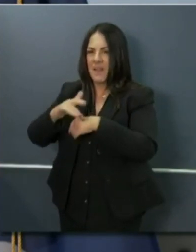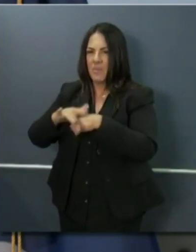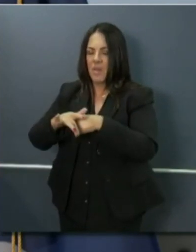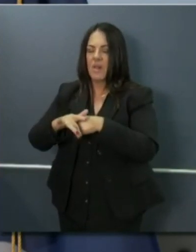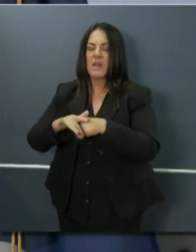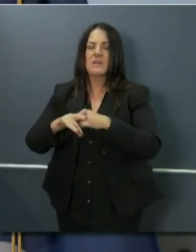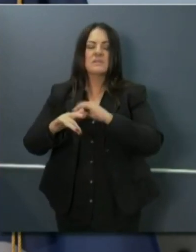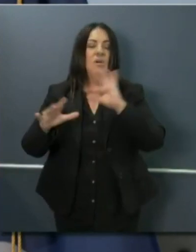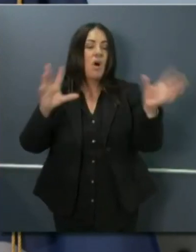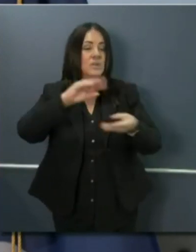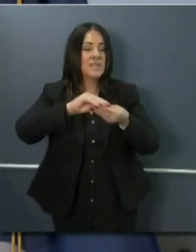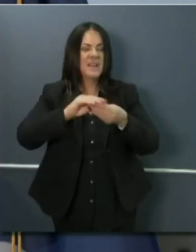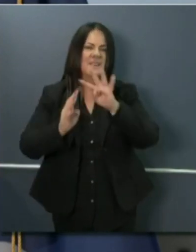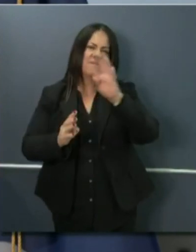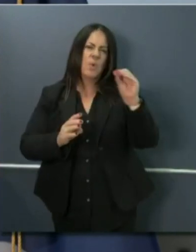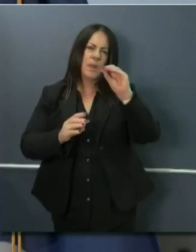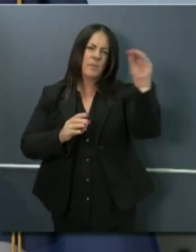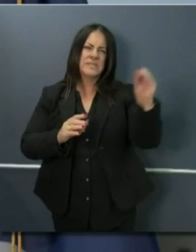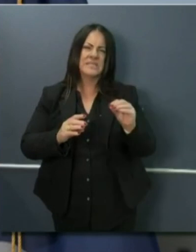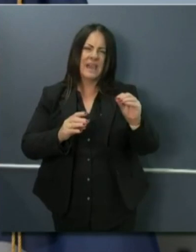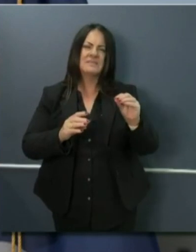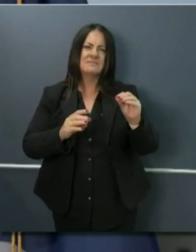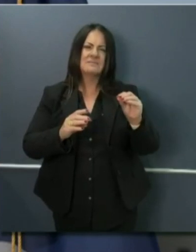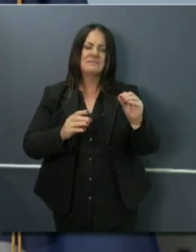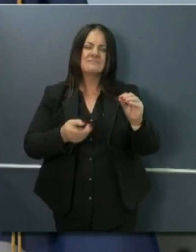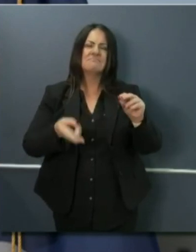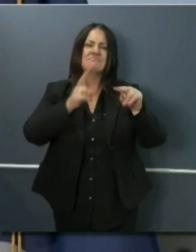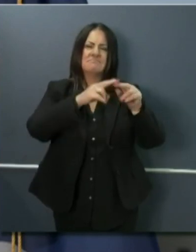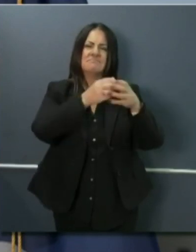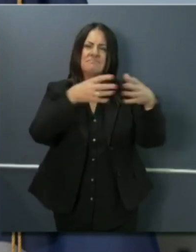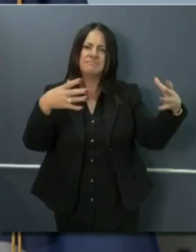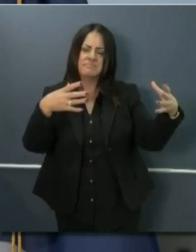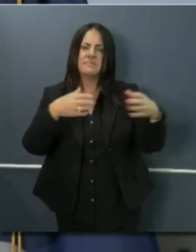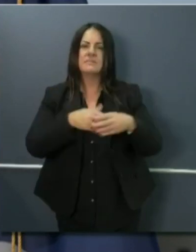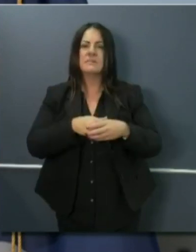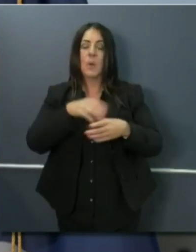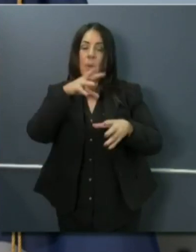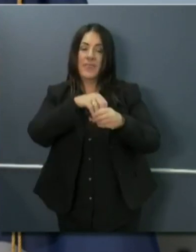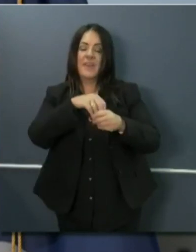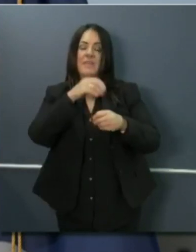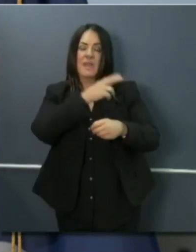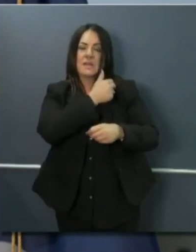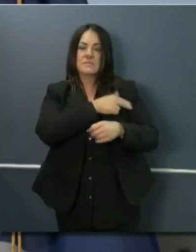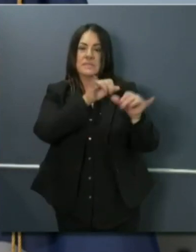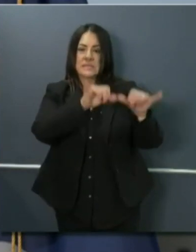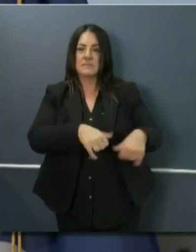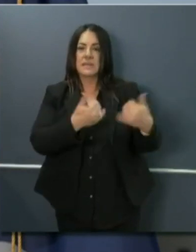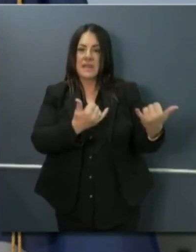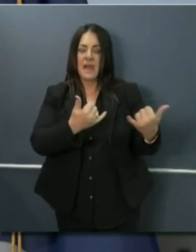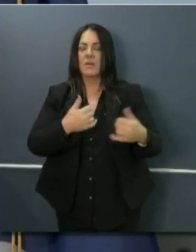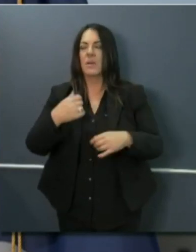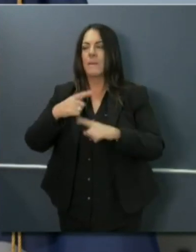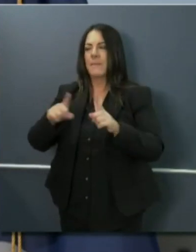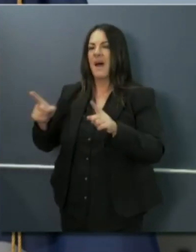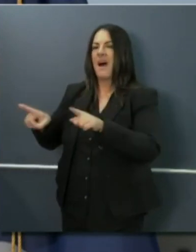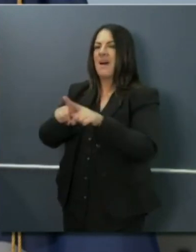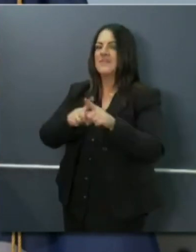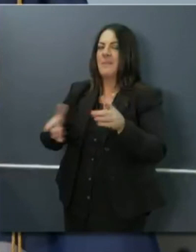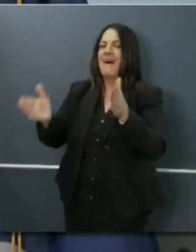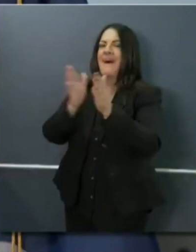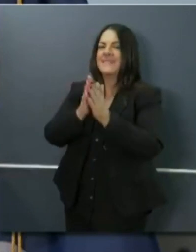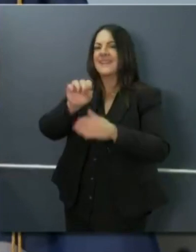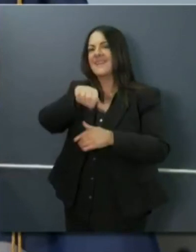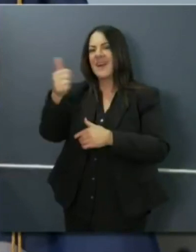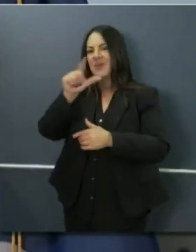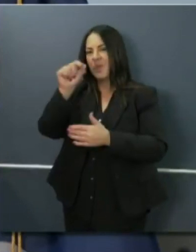that's actively being advanced within the hospital system itself. We are required for the additional 20,000 to go